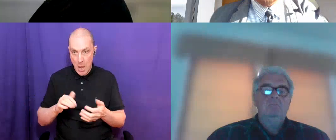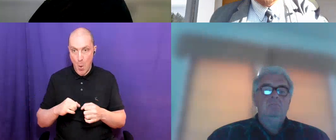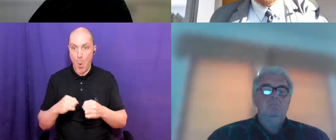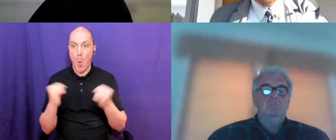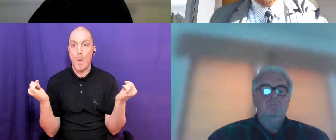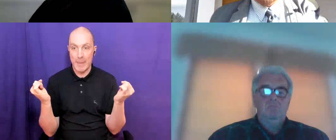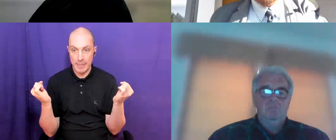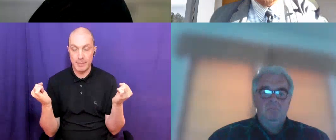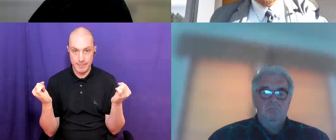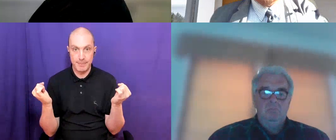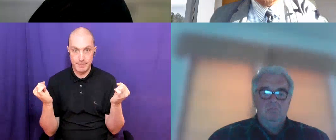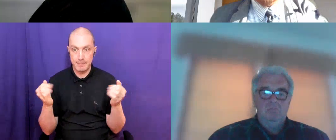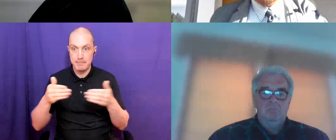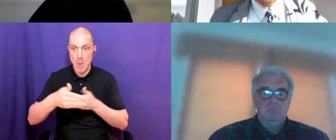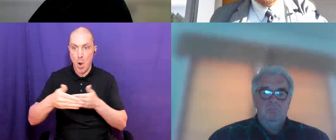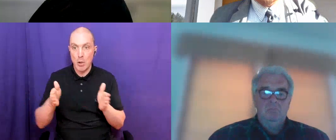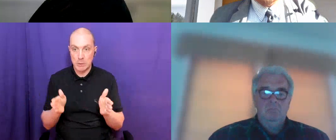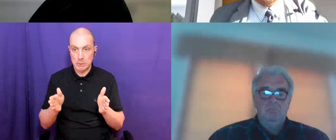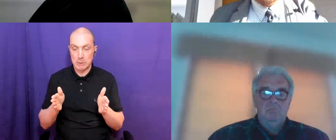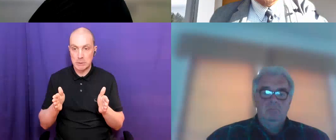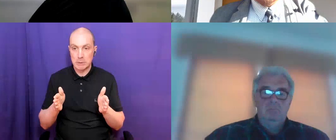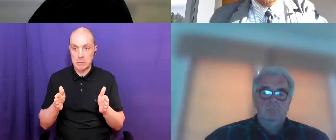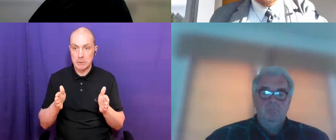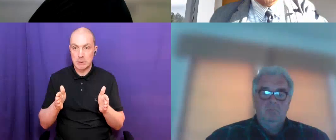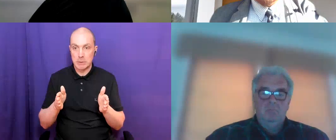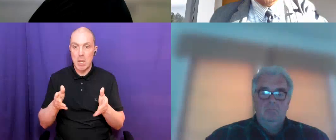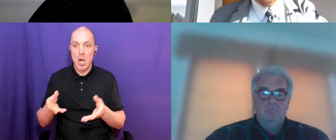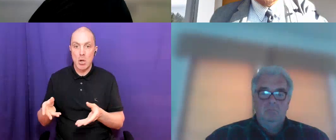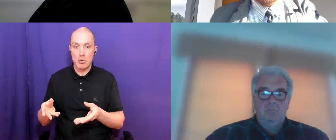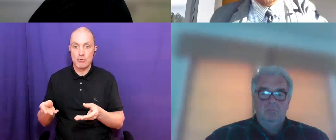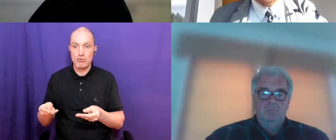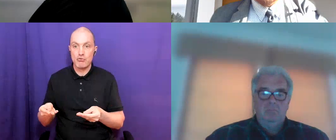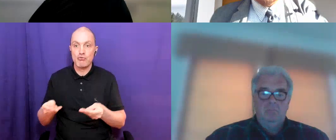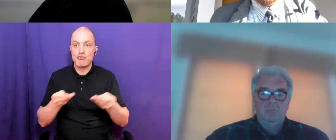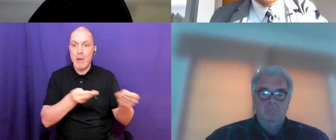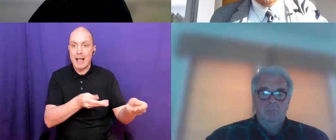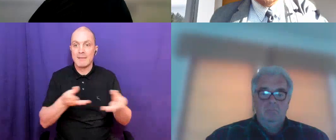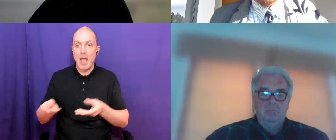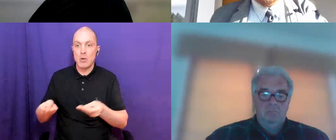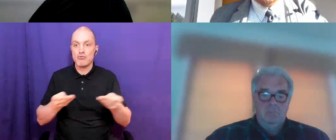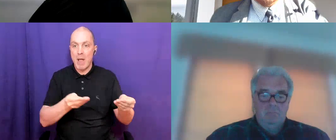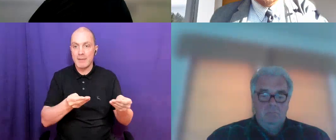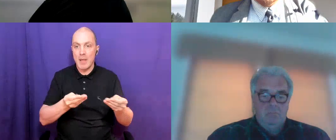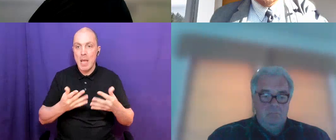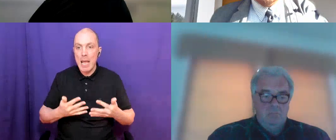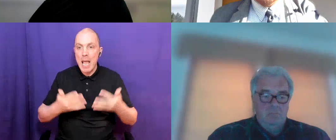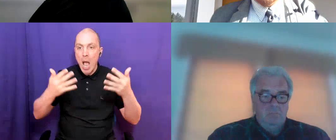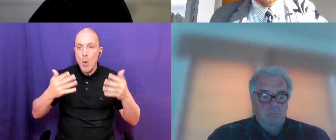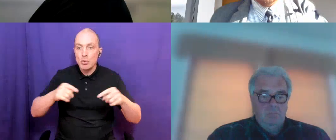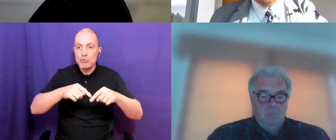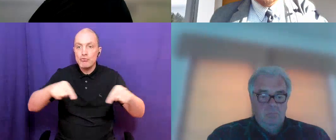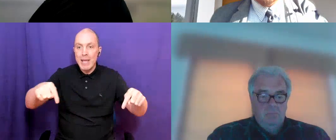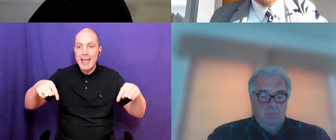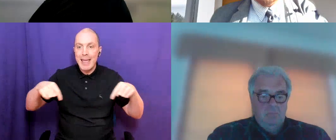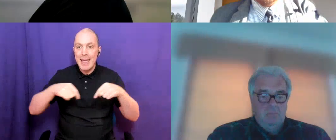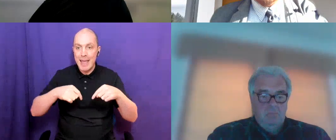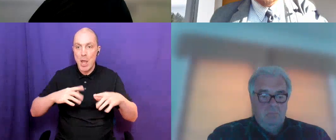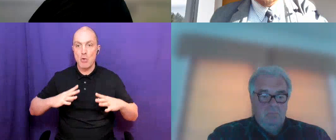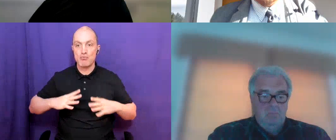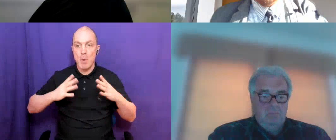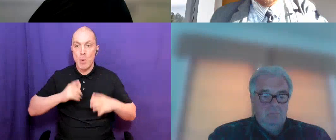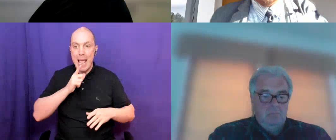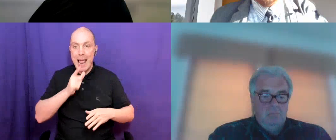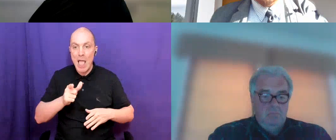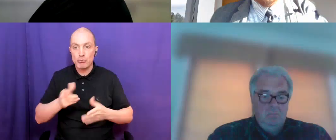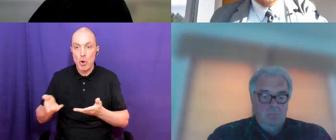boxes and the orientation and transfer of the ballot papers into the count trays ready for the electronic count.